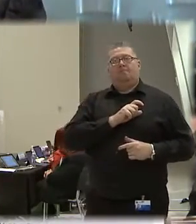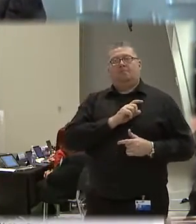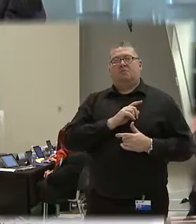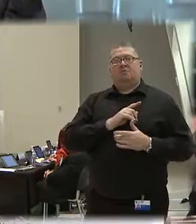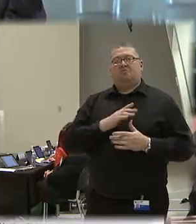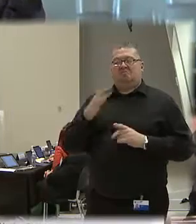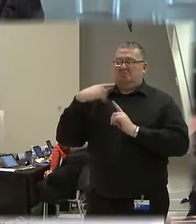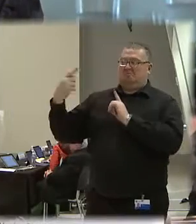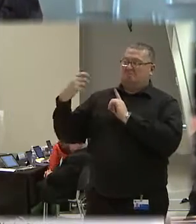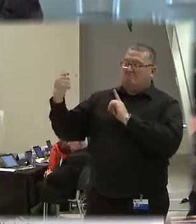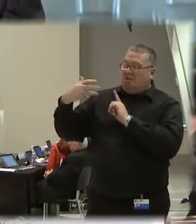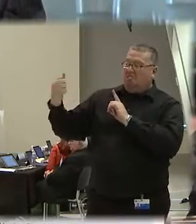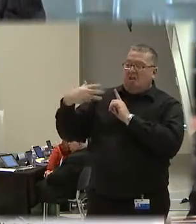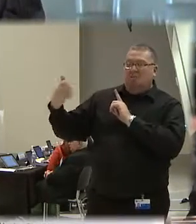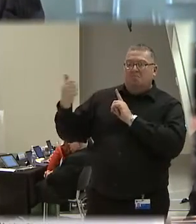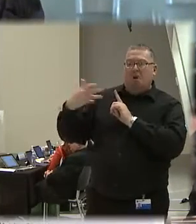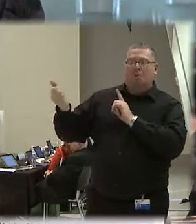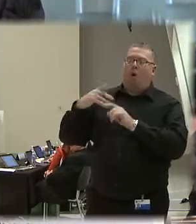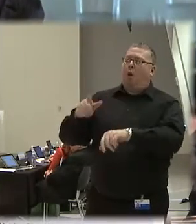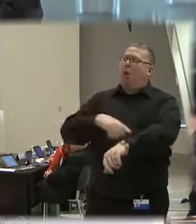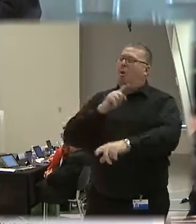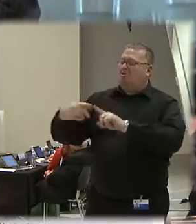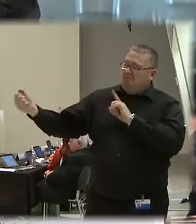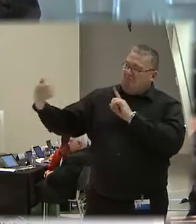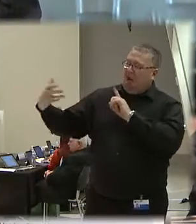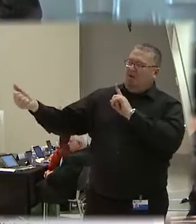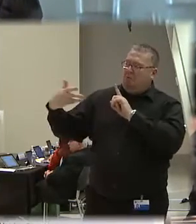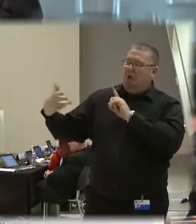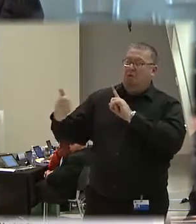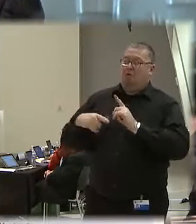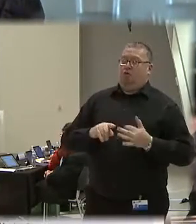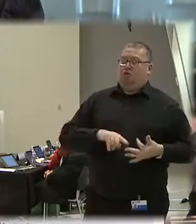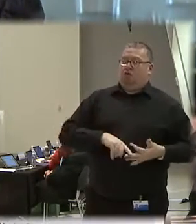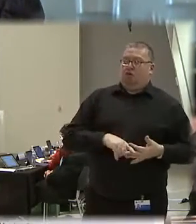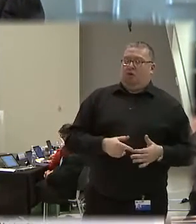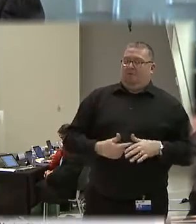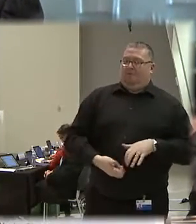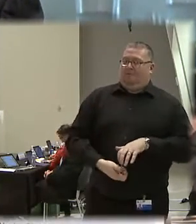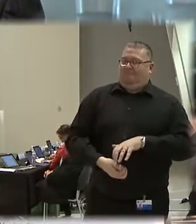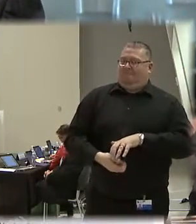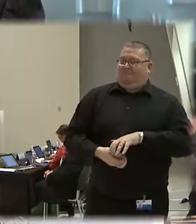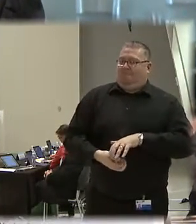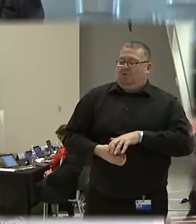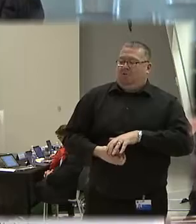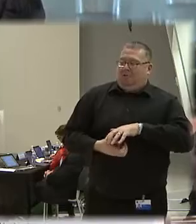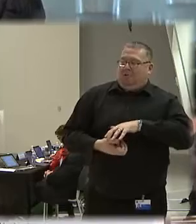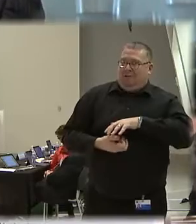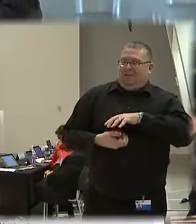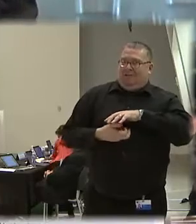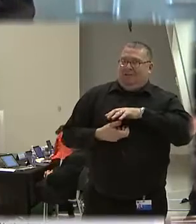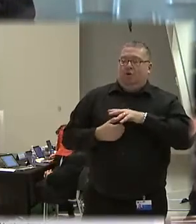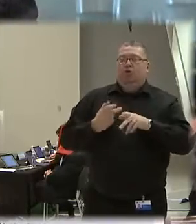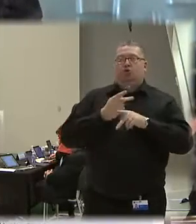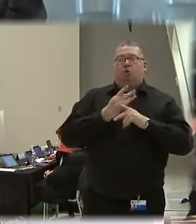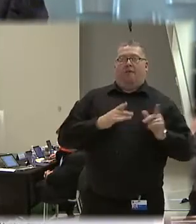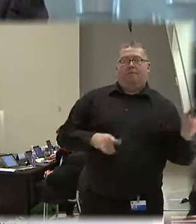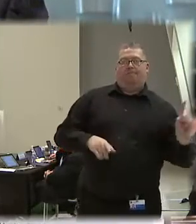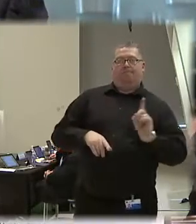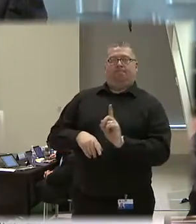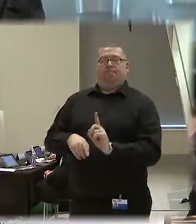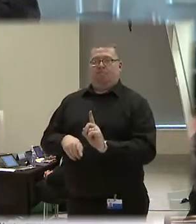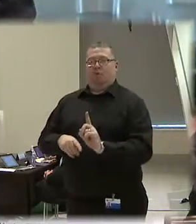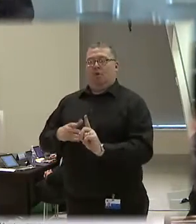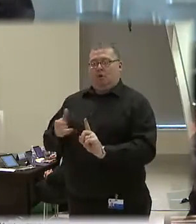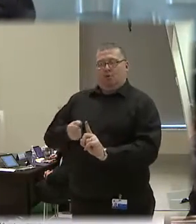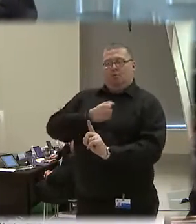verbal taunts for a long period of time showed that they were starting to get a little bit excited, supervisors would step in, remove